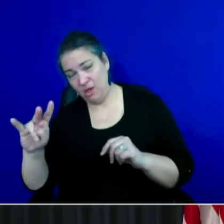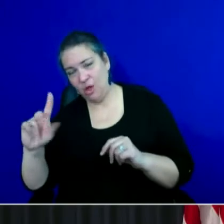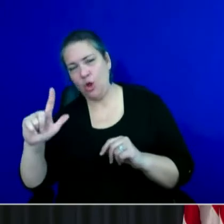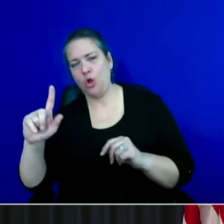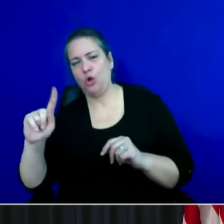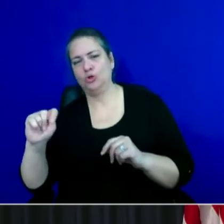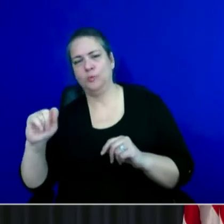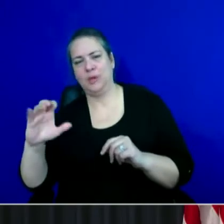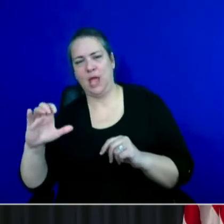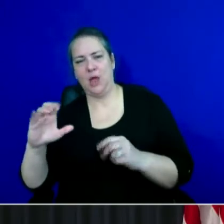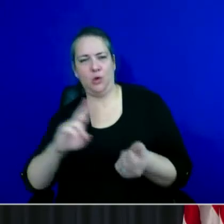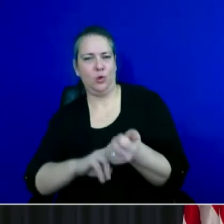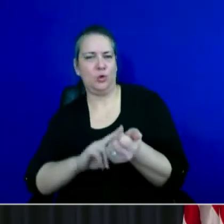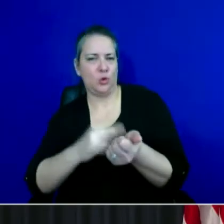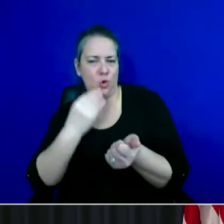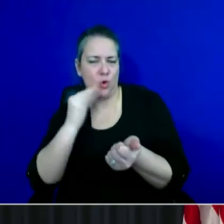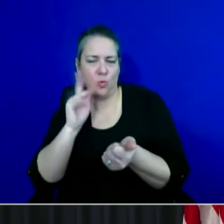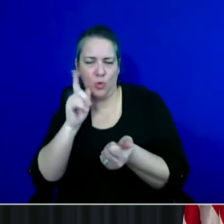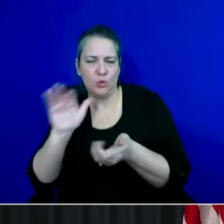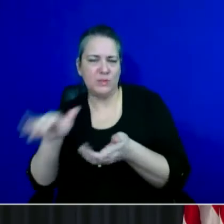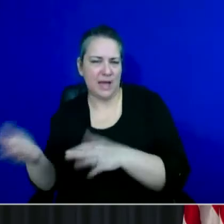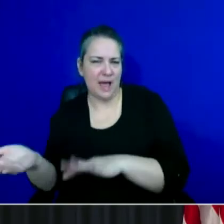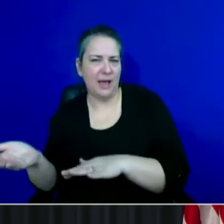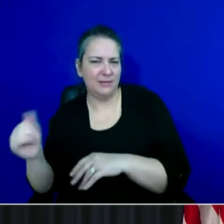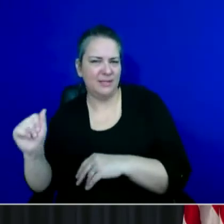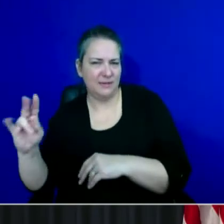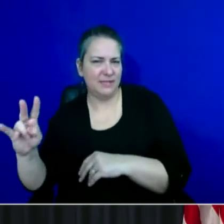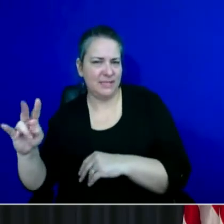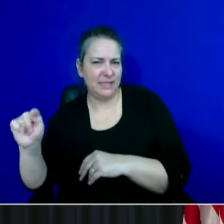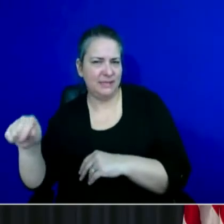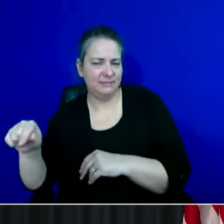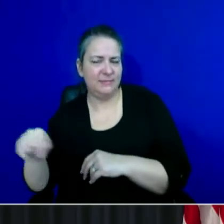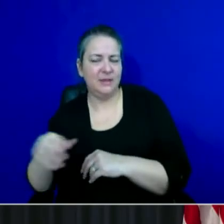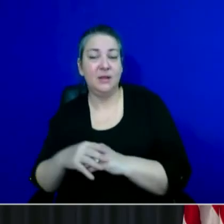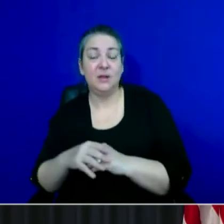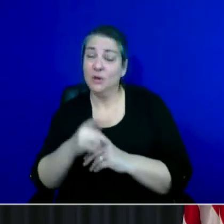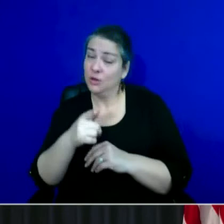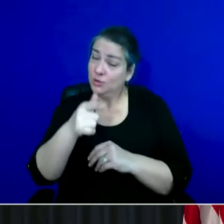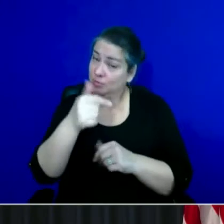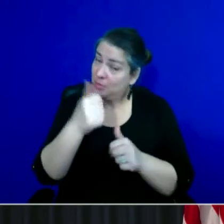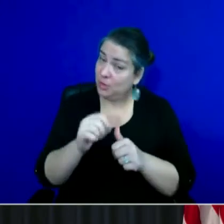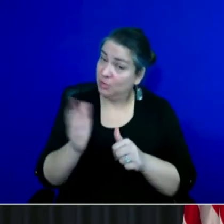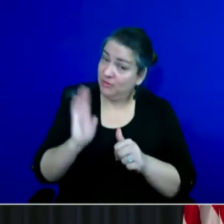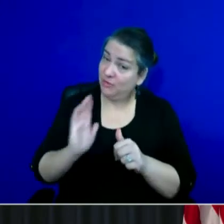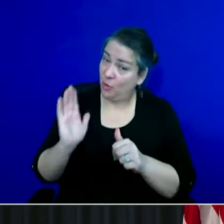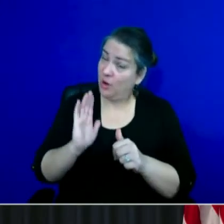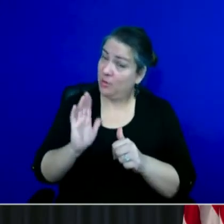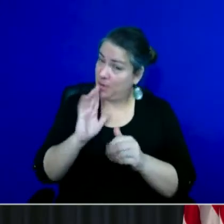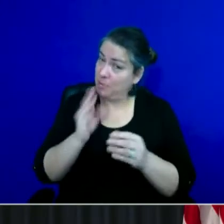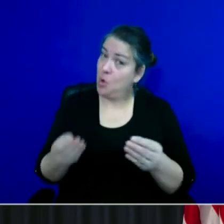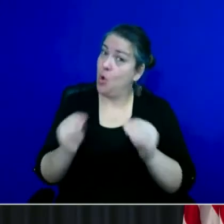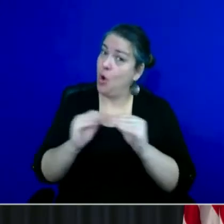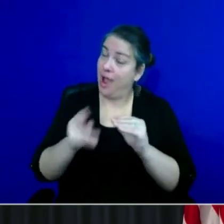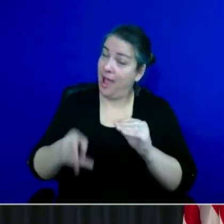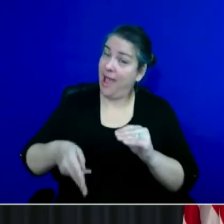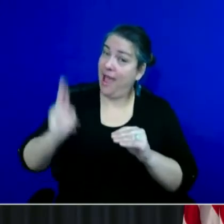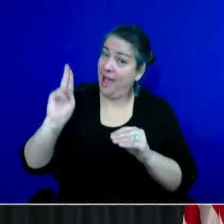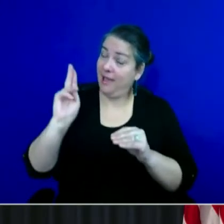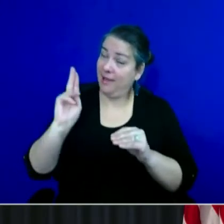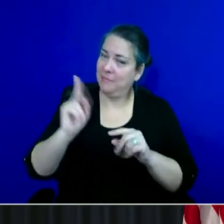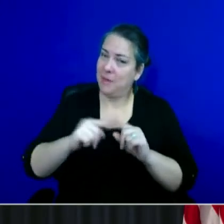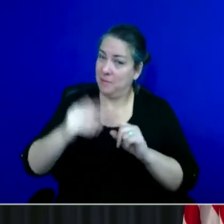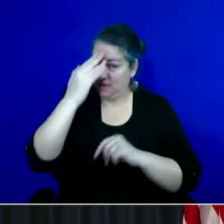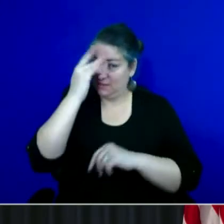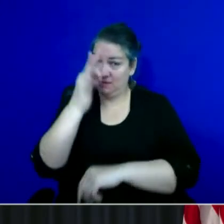that number would have been much higher before vaccination efforts, and some of